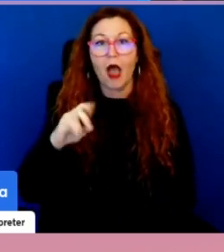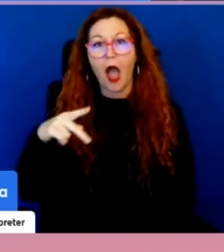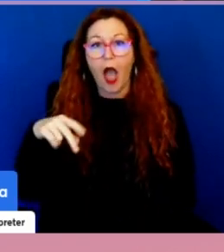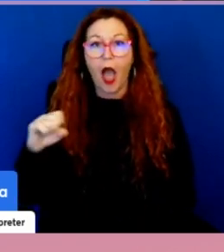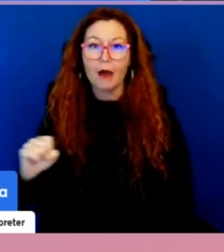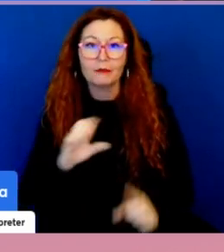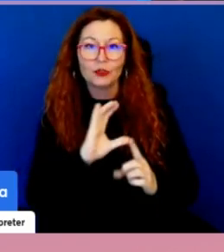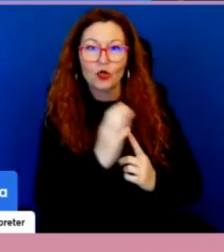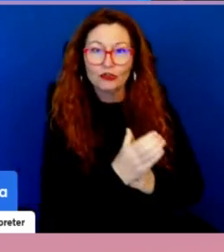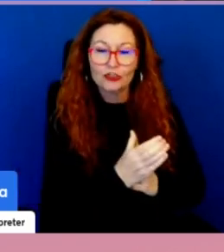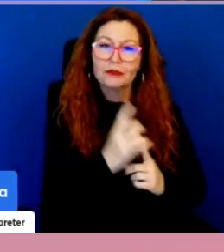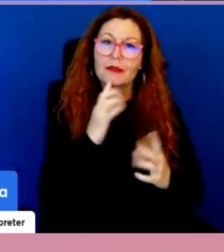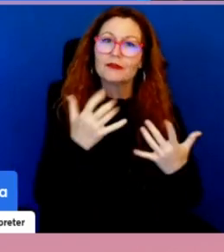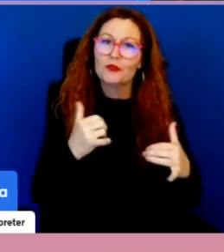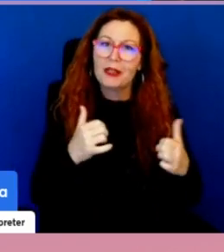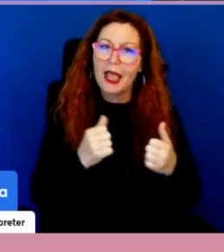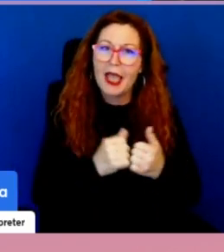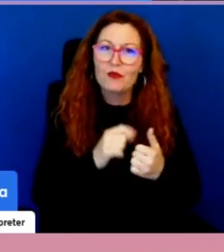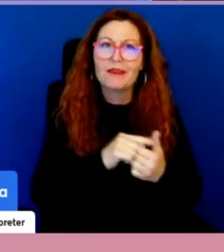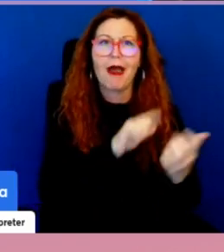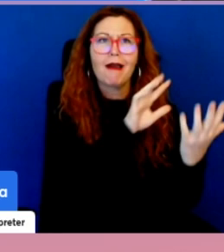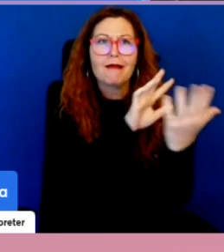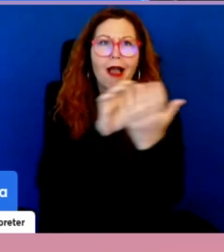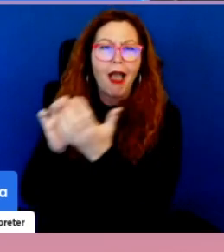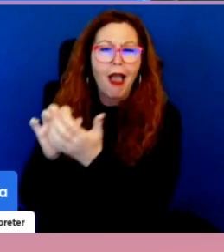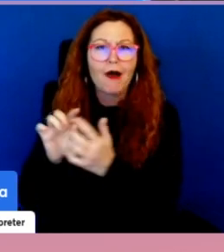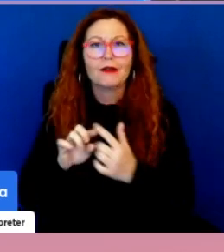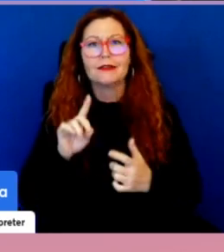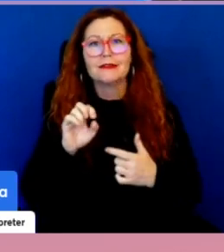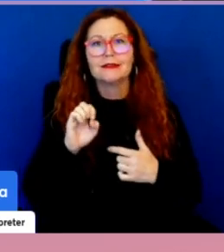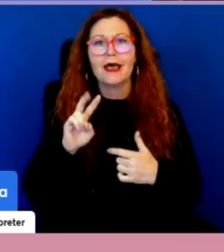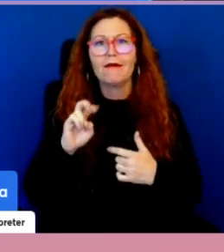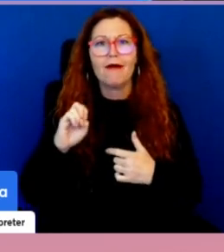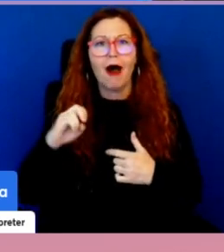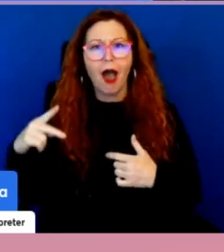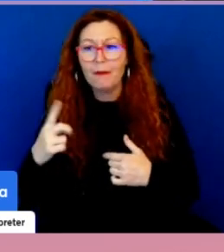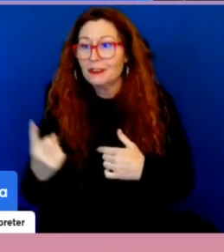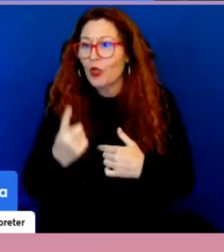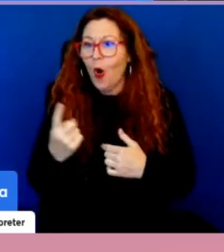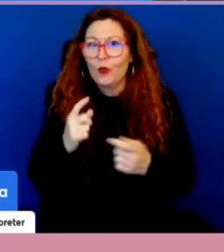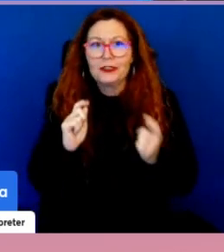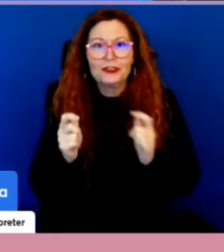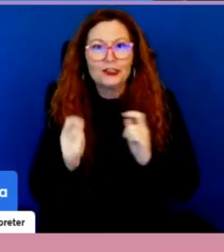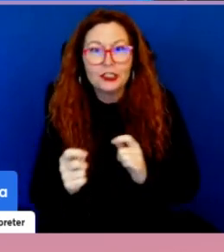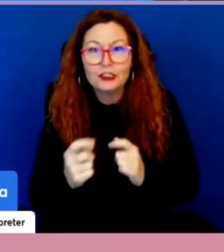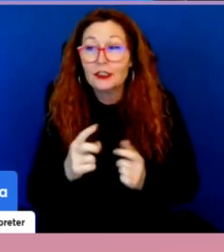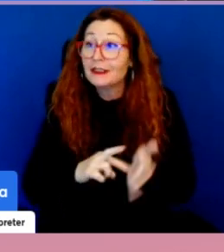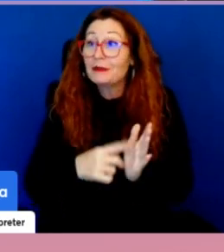and DevOps, which is really fun because it keeps evolving, which means you're always learning and doing new things.